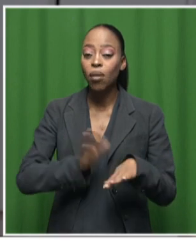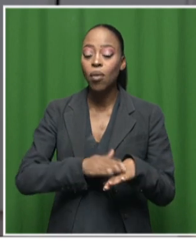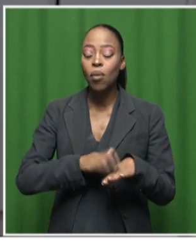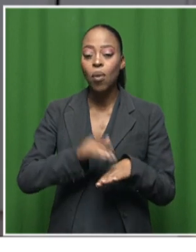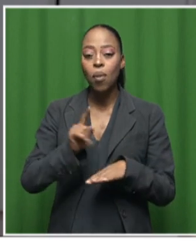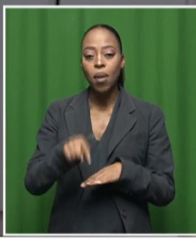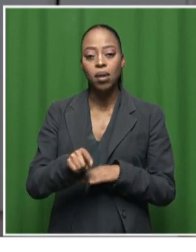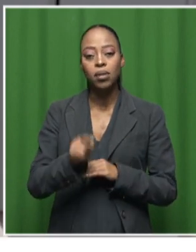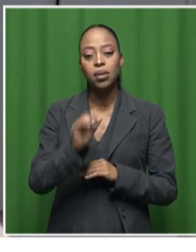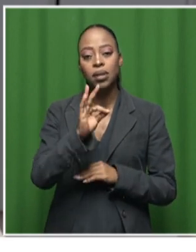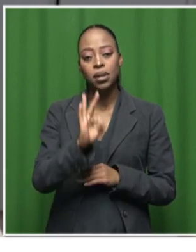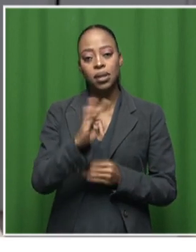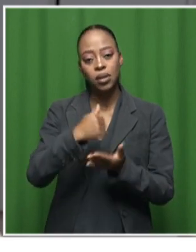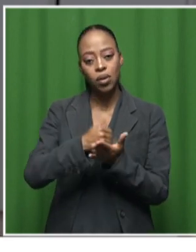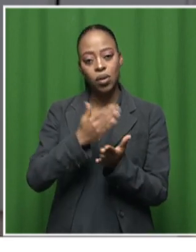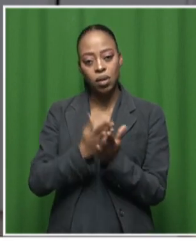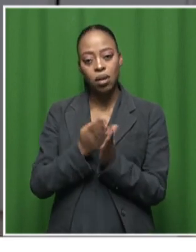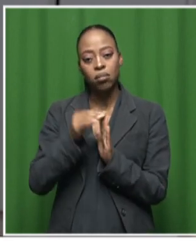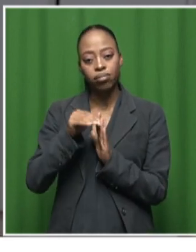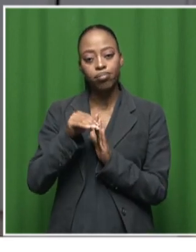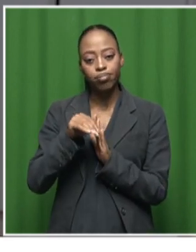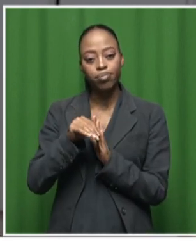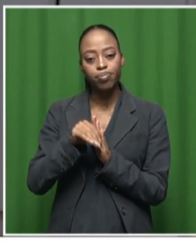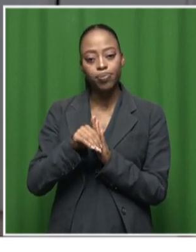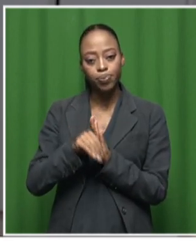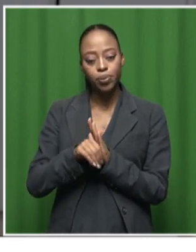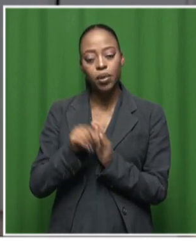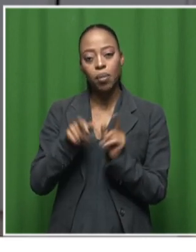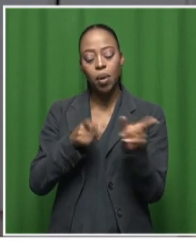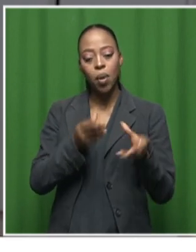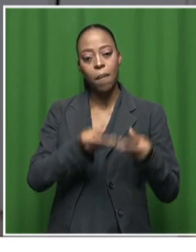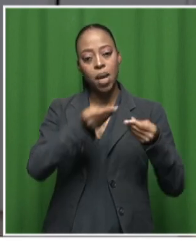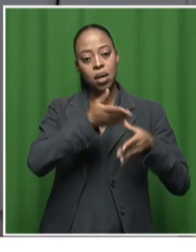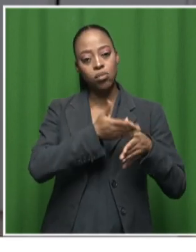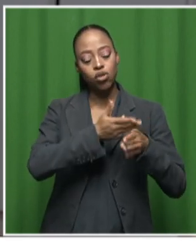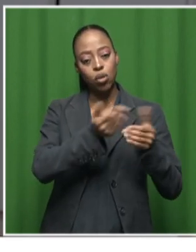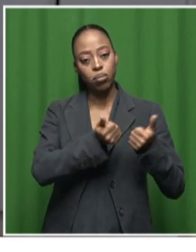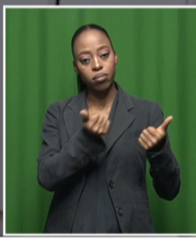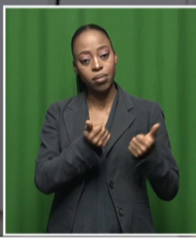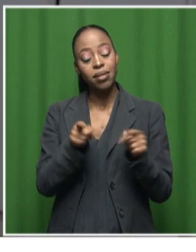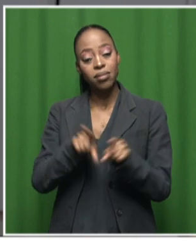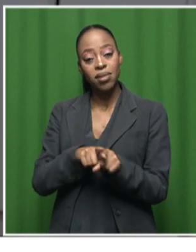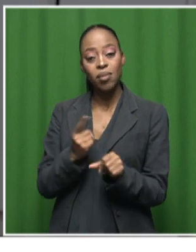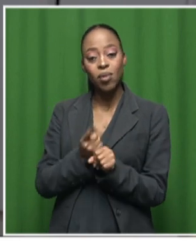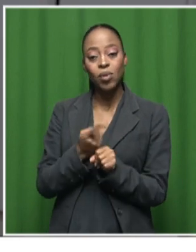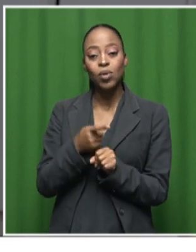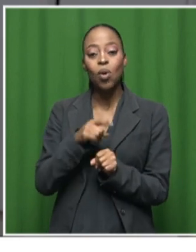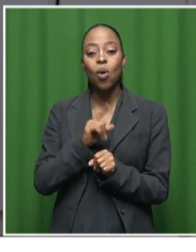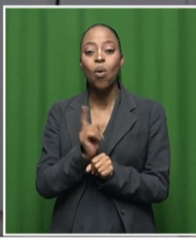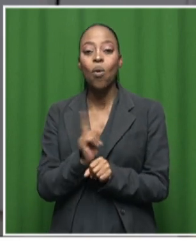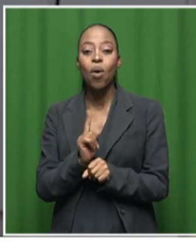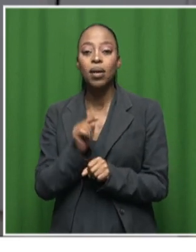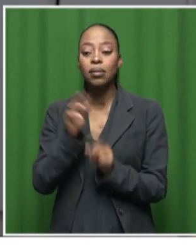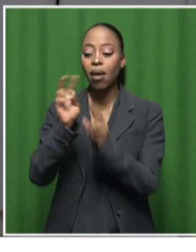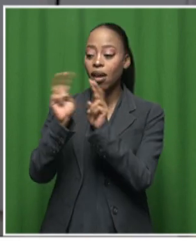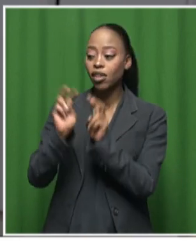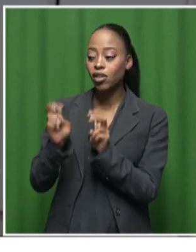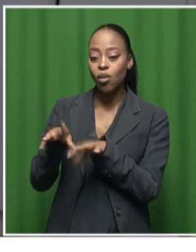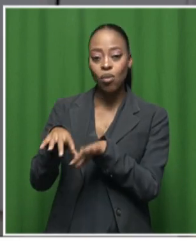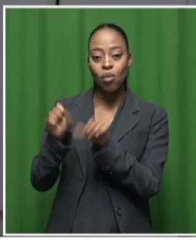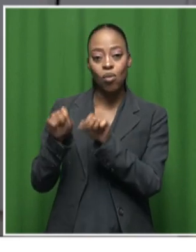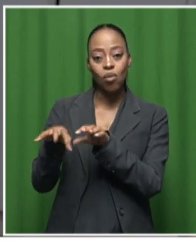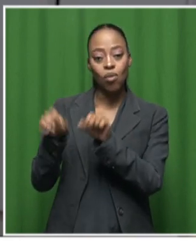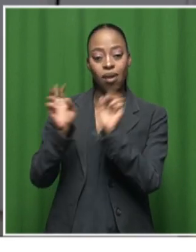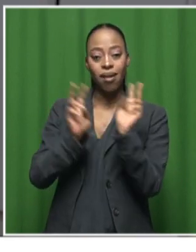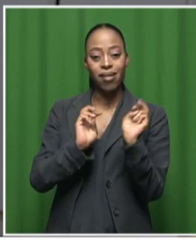3 quarters in a row now we've had a reduction in the unemployment rate. Especially in light of the fact that we have the Eskom outage